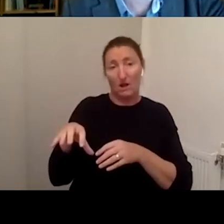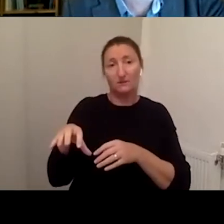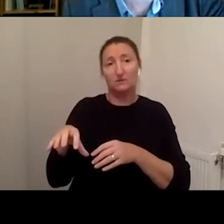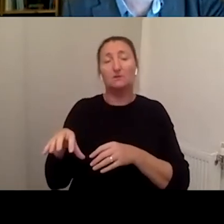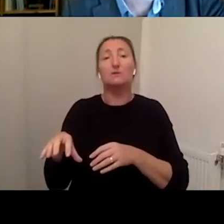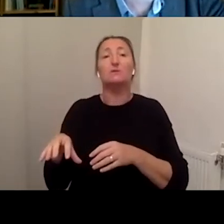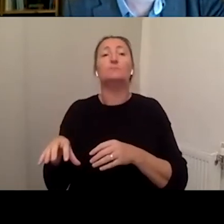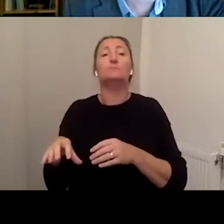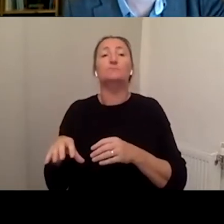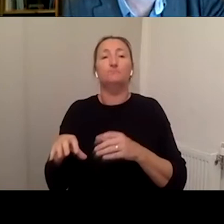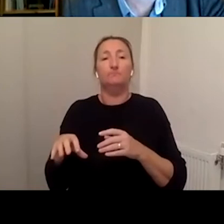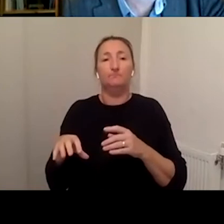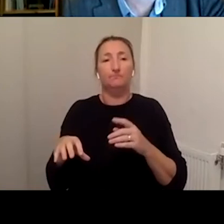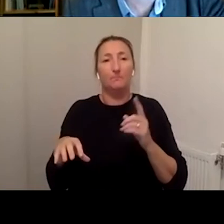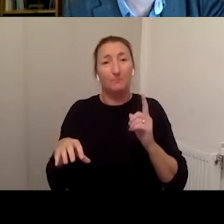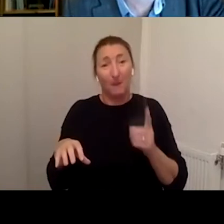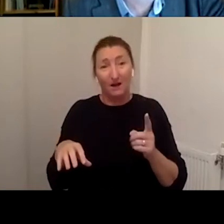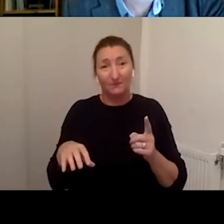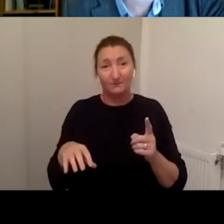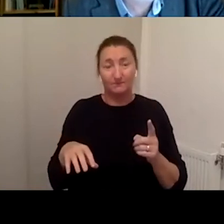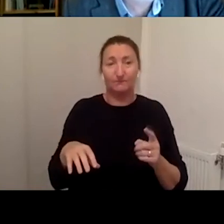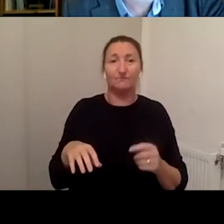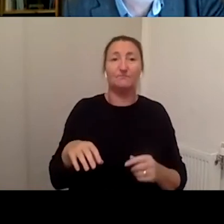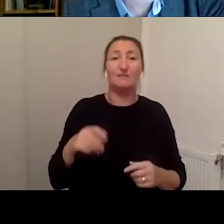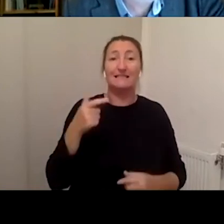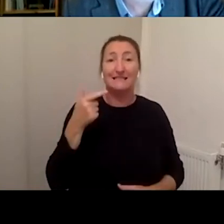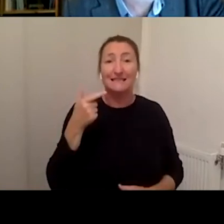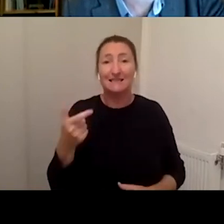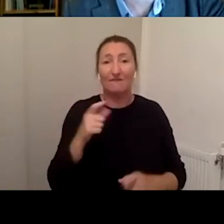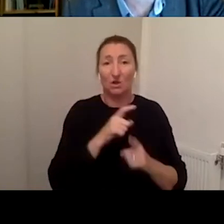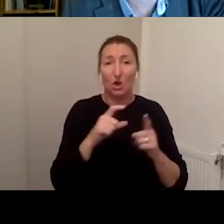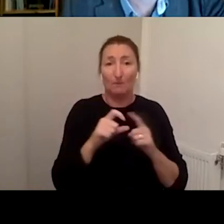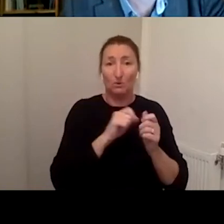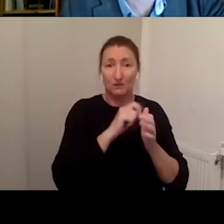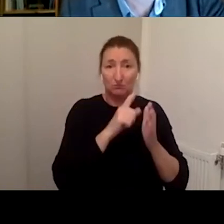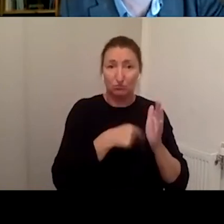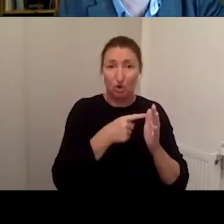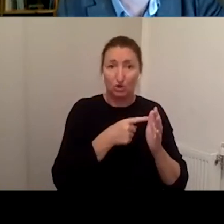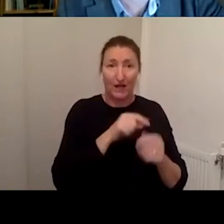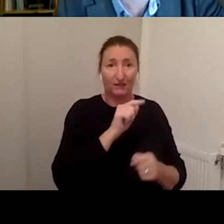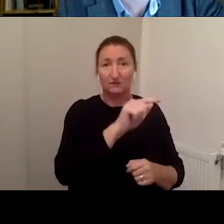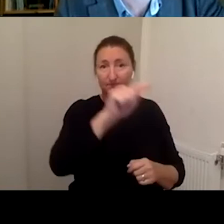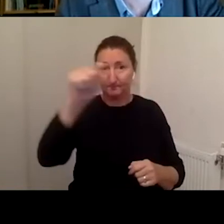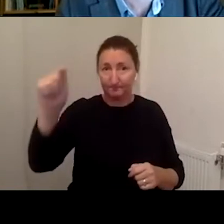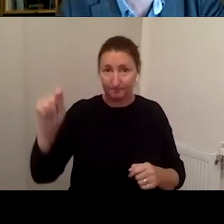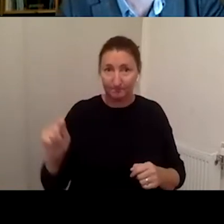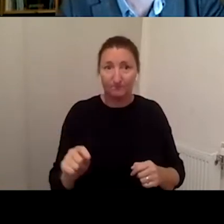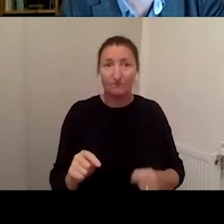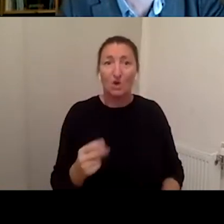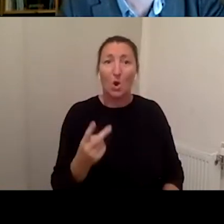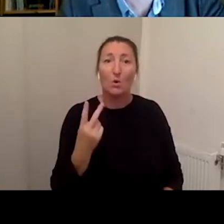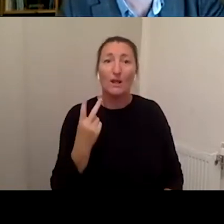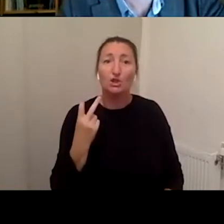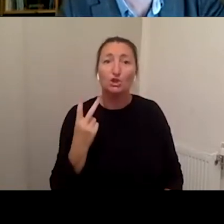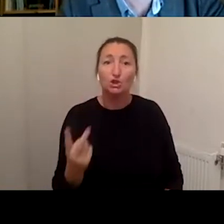monies. Ironically, of the 7 community projects that won in the first auction, 2 were actually